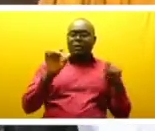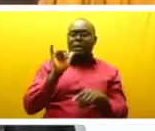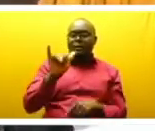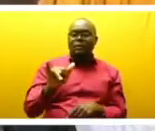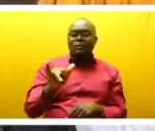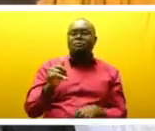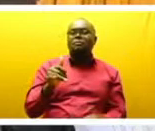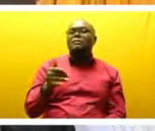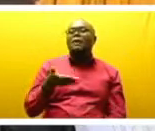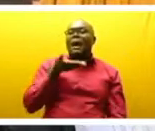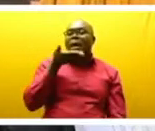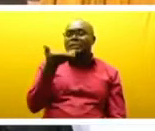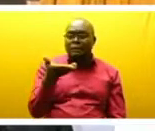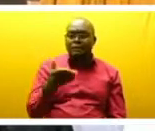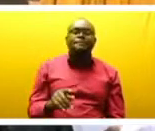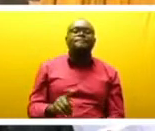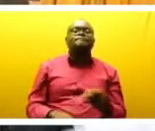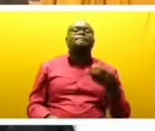3,